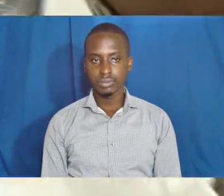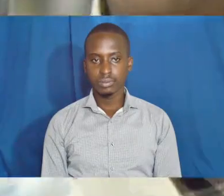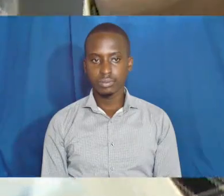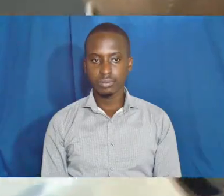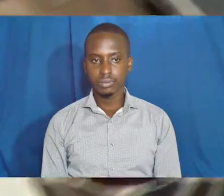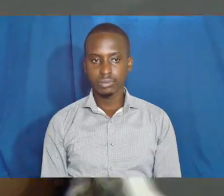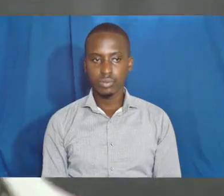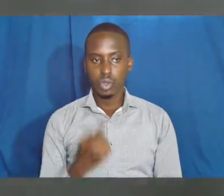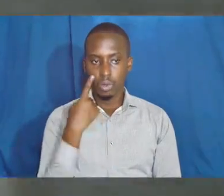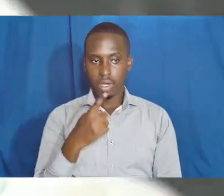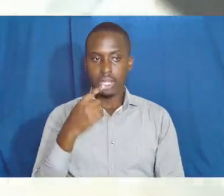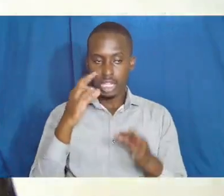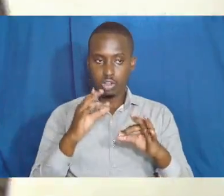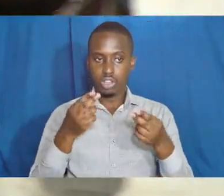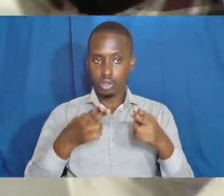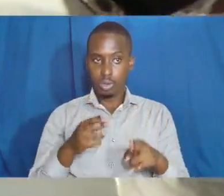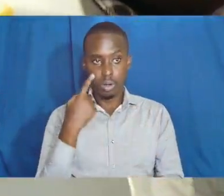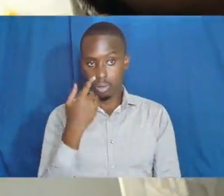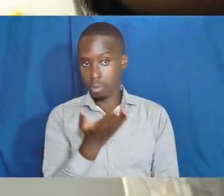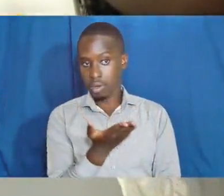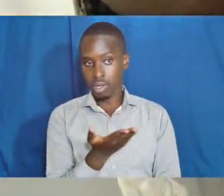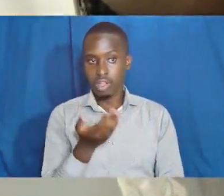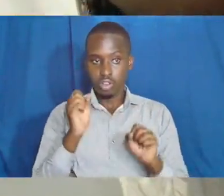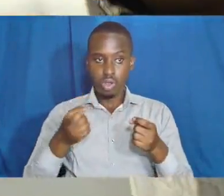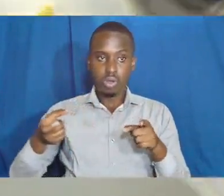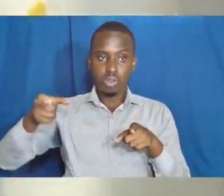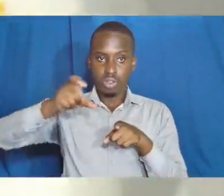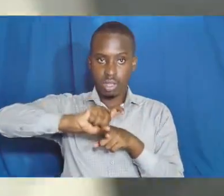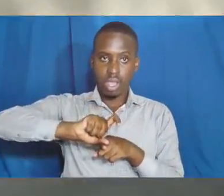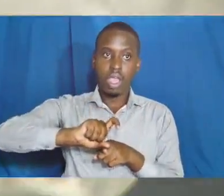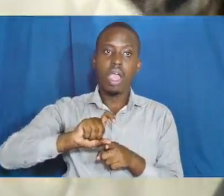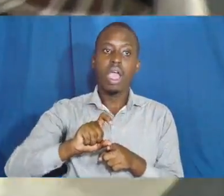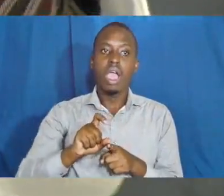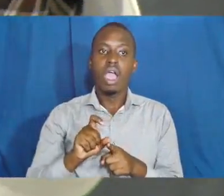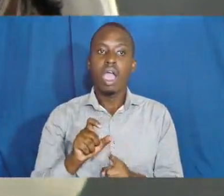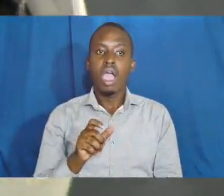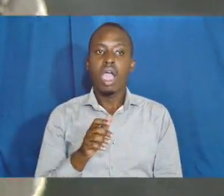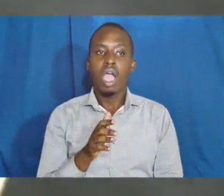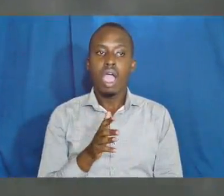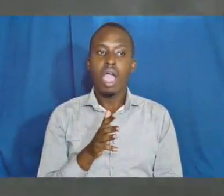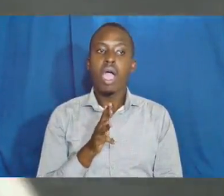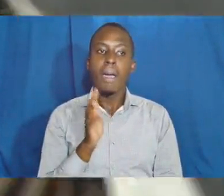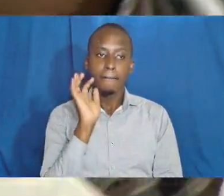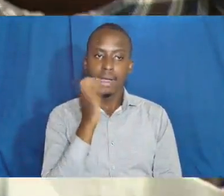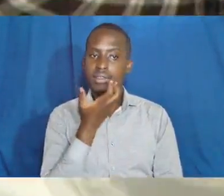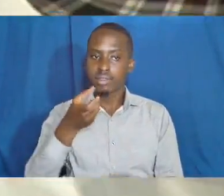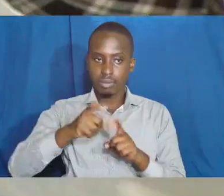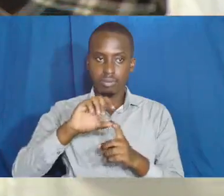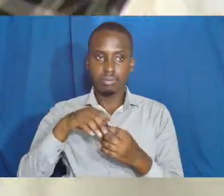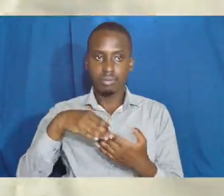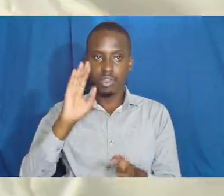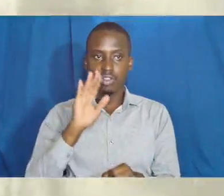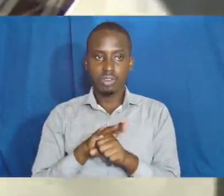I don't know whether you're seeing what is happening here. I can even add more water. You see what is happening. So